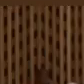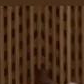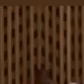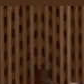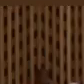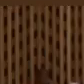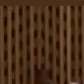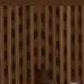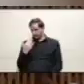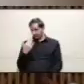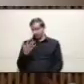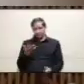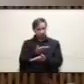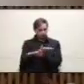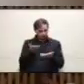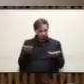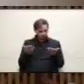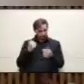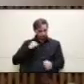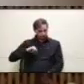Thank you. Municipality?